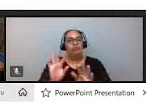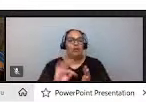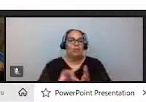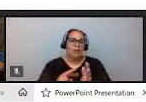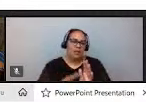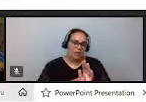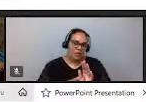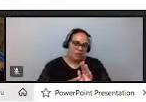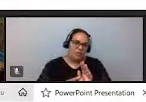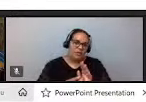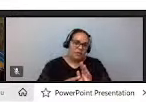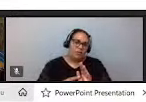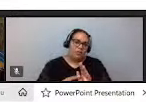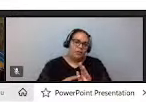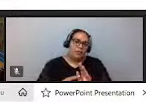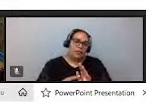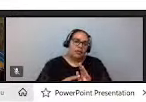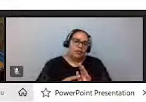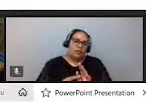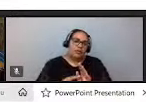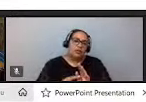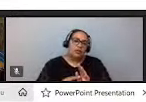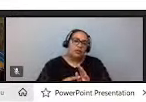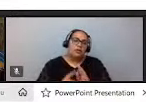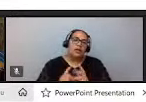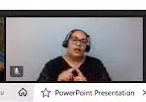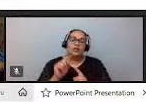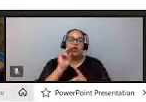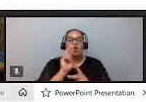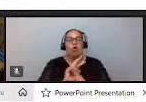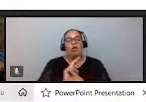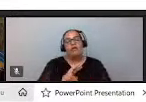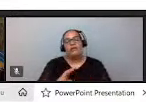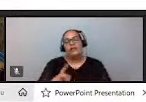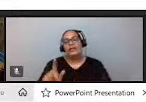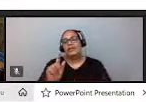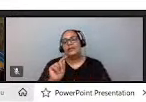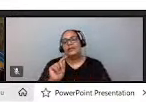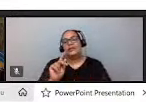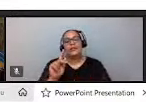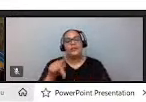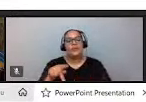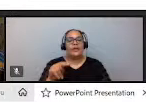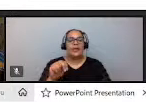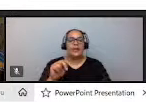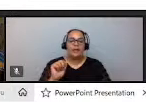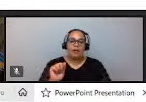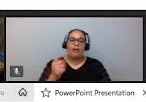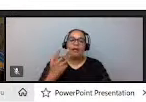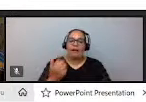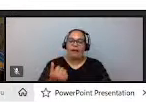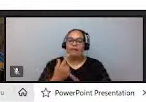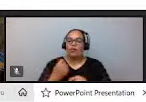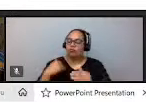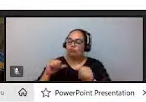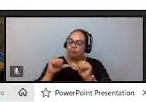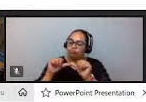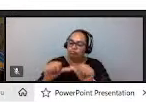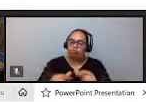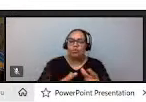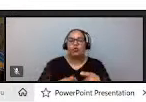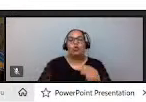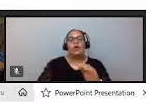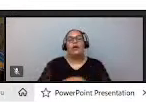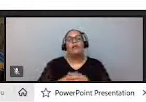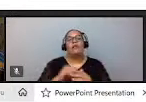plan um the and the oversight that the tnpa will continue to do until such time that